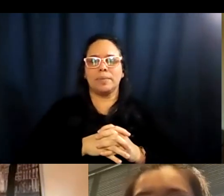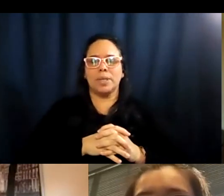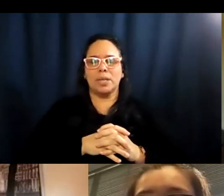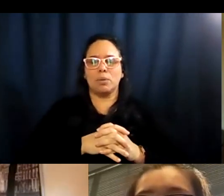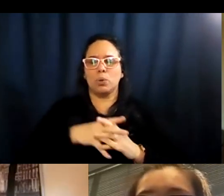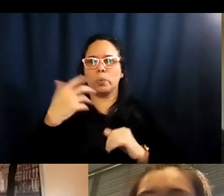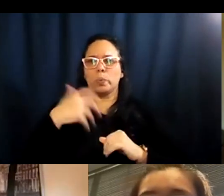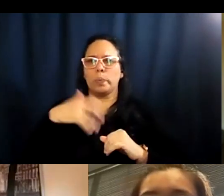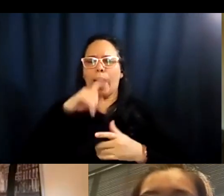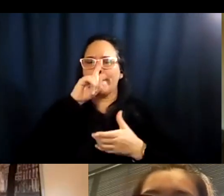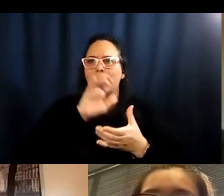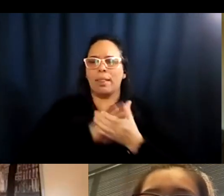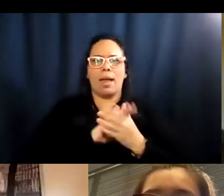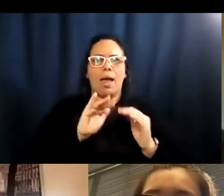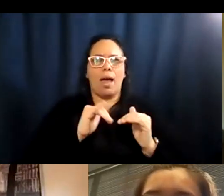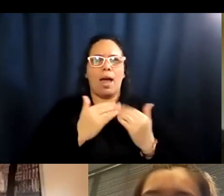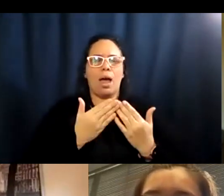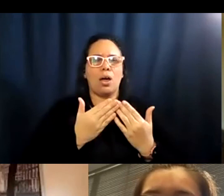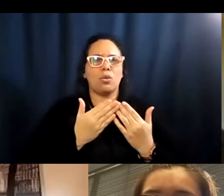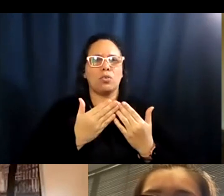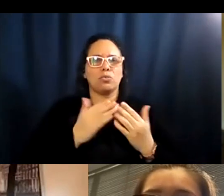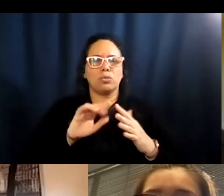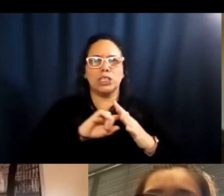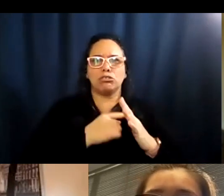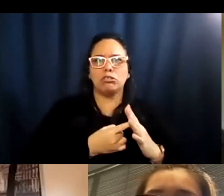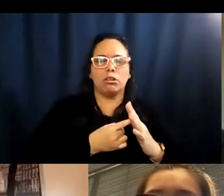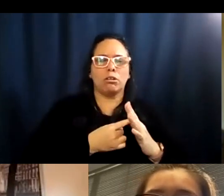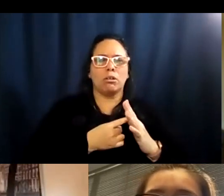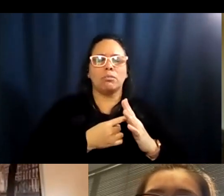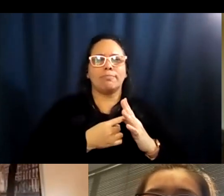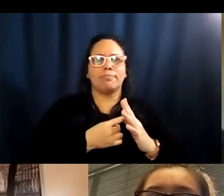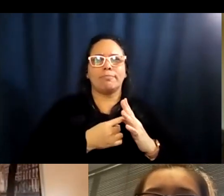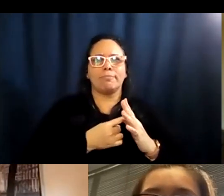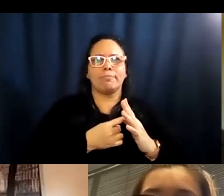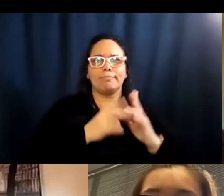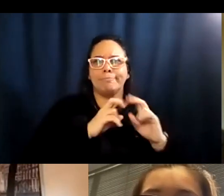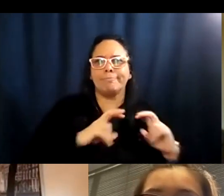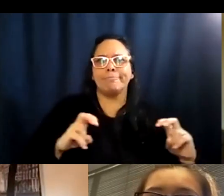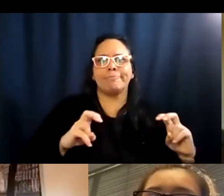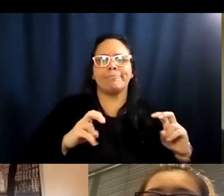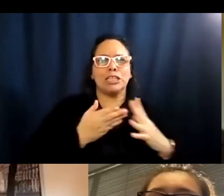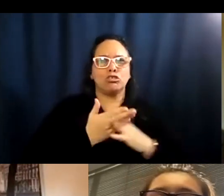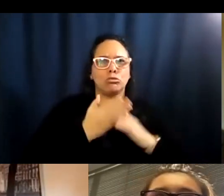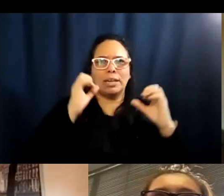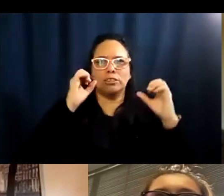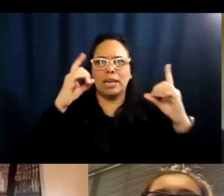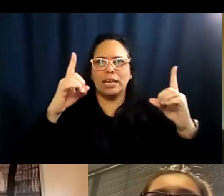the way that we start attacking all this is through education. And I